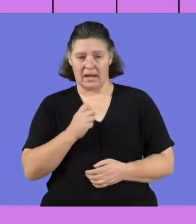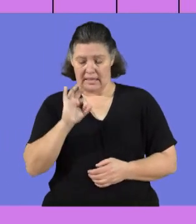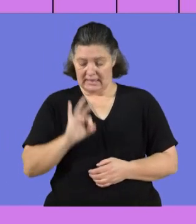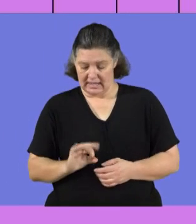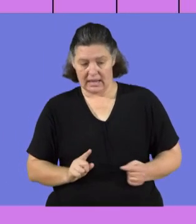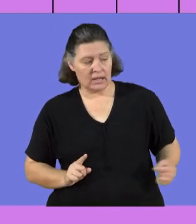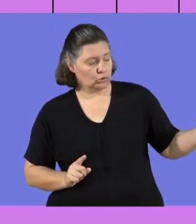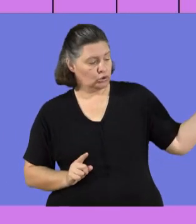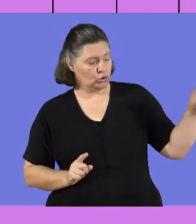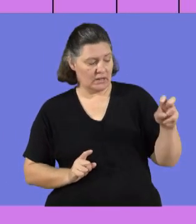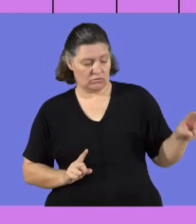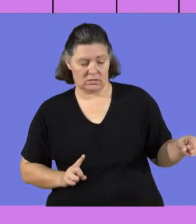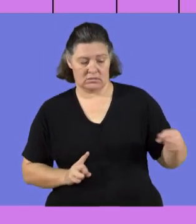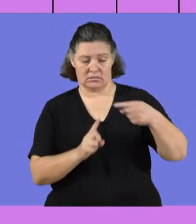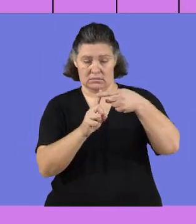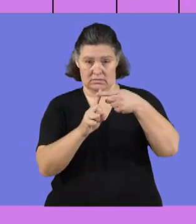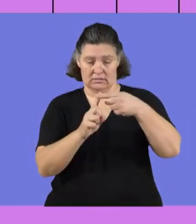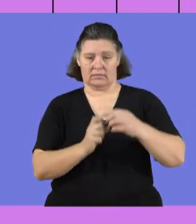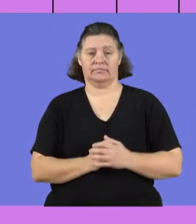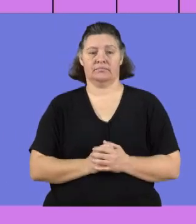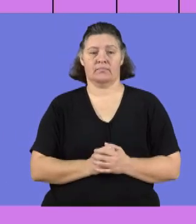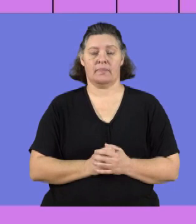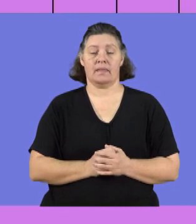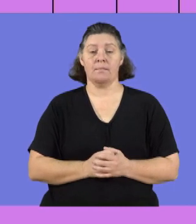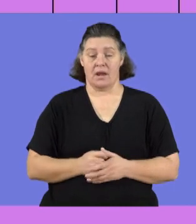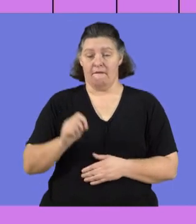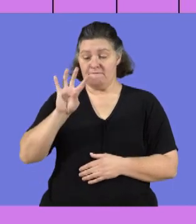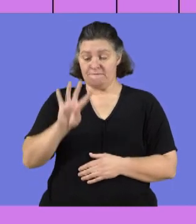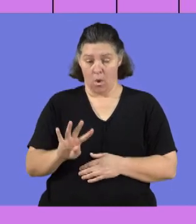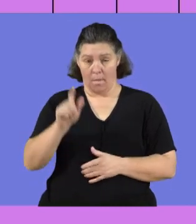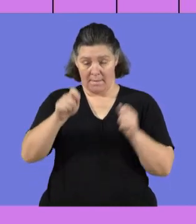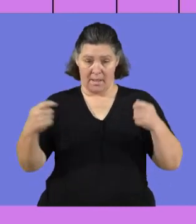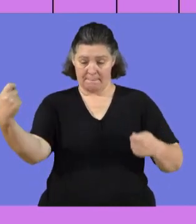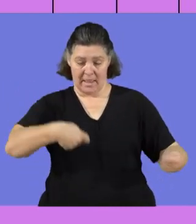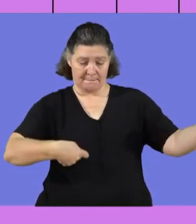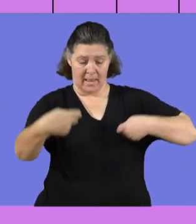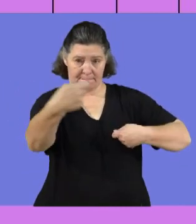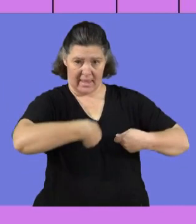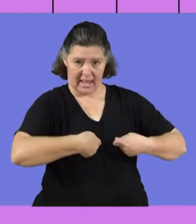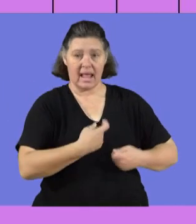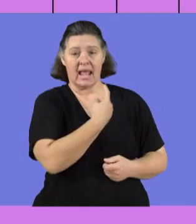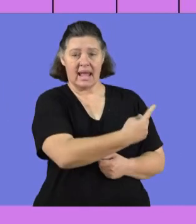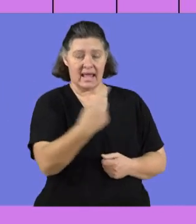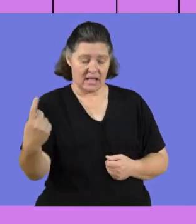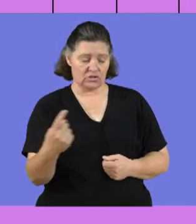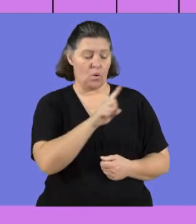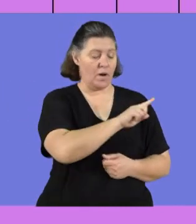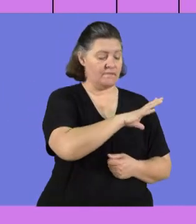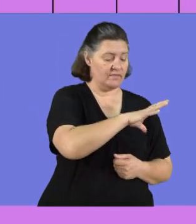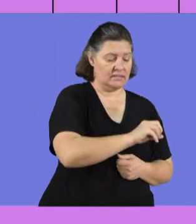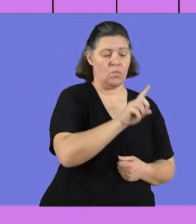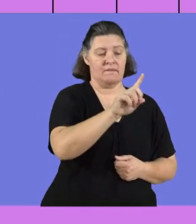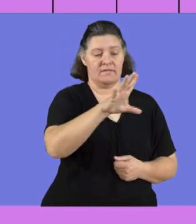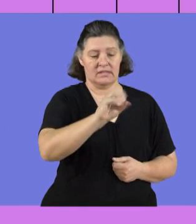is 200 rand. This is where the 2 meet. The fourth one, if they are 4,